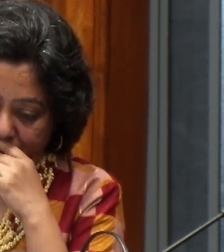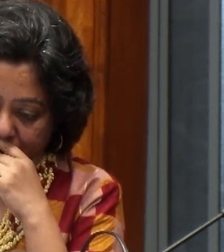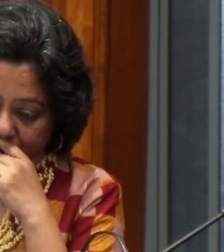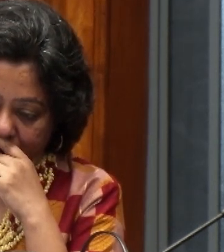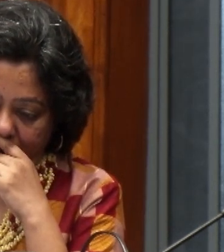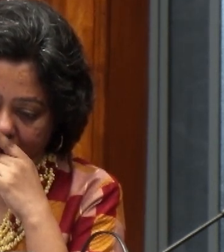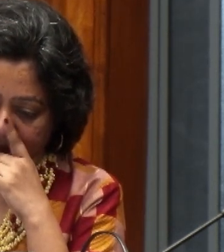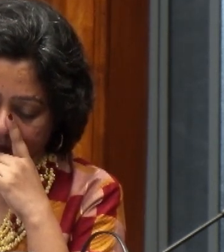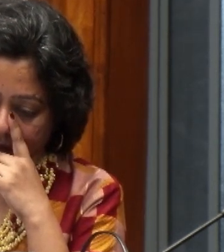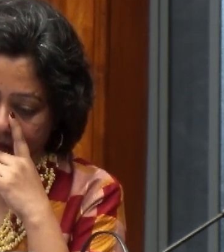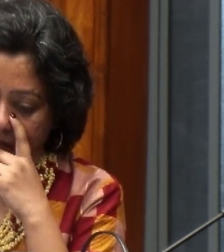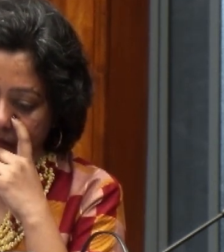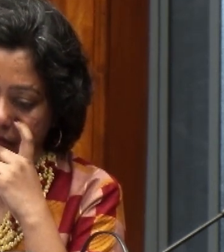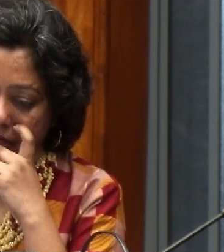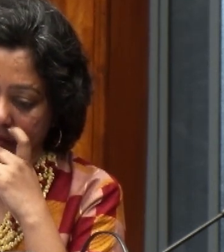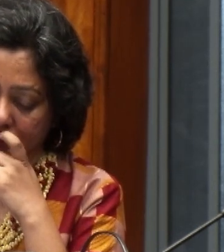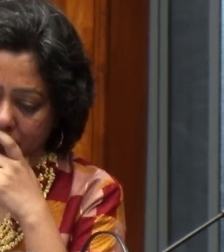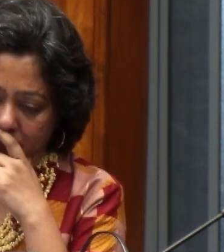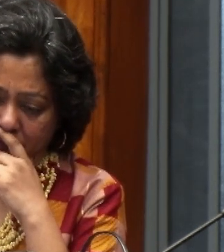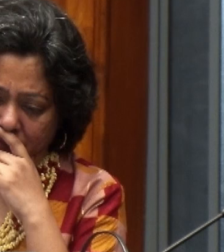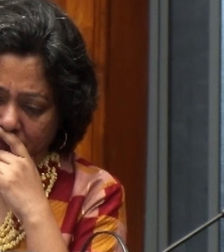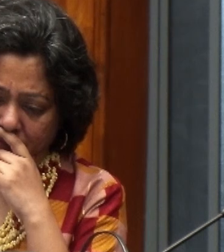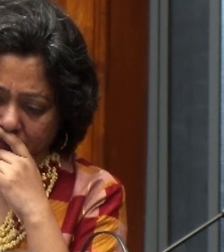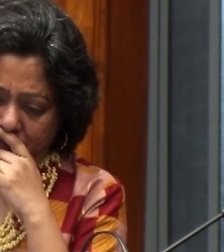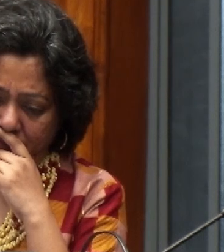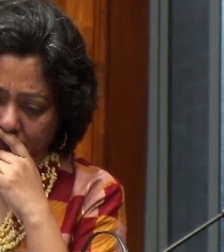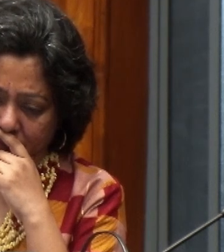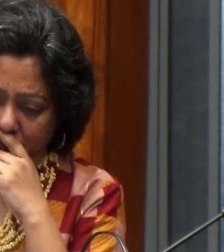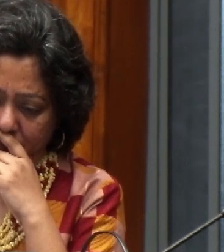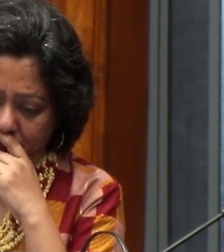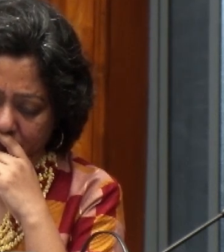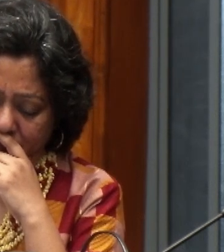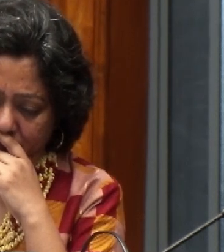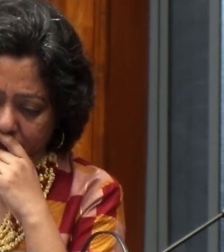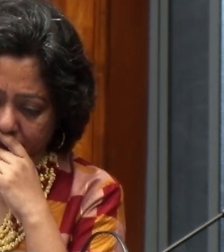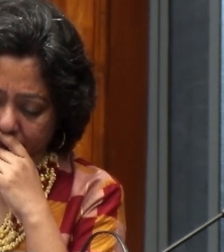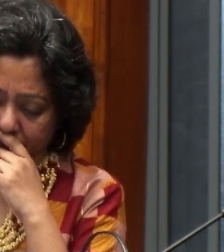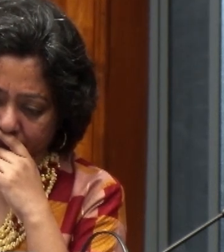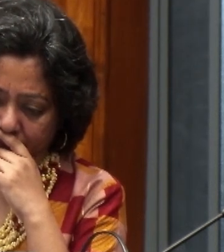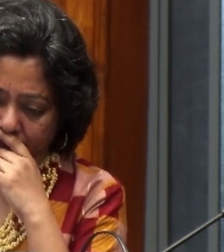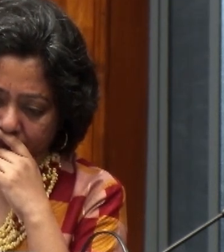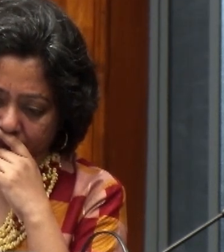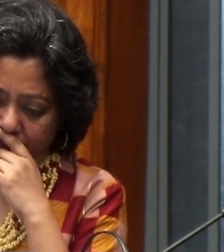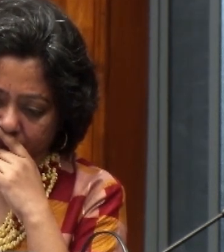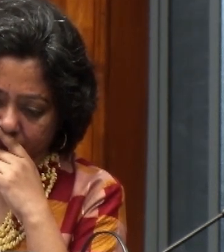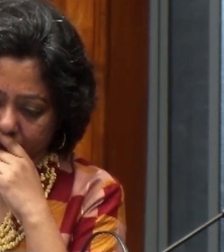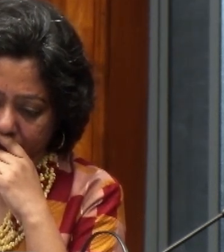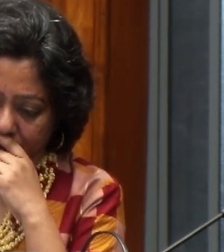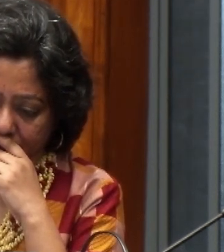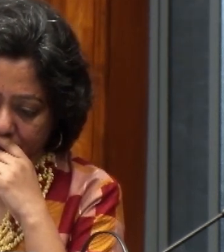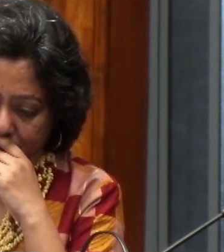flexibility last Friday, 1st August 2025, across all 875 Ministry of Education registered